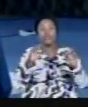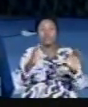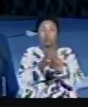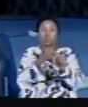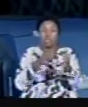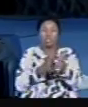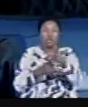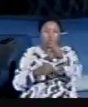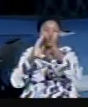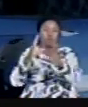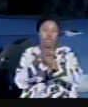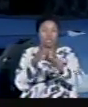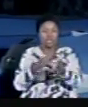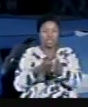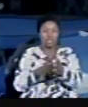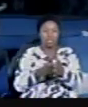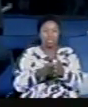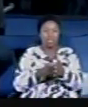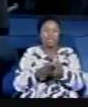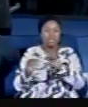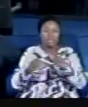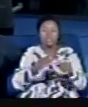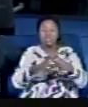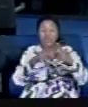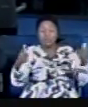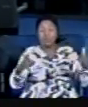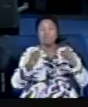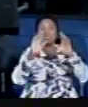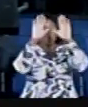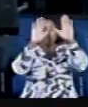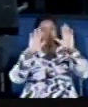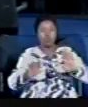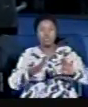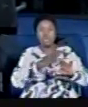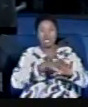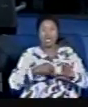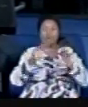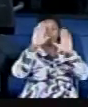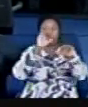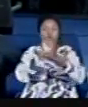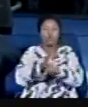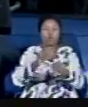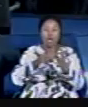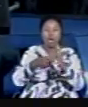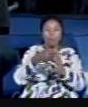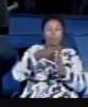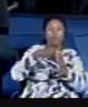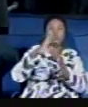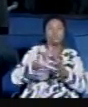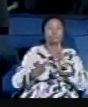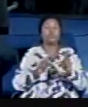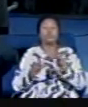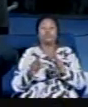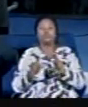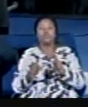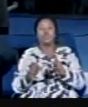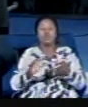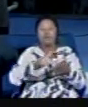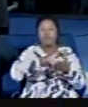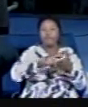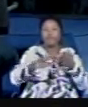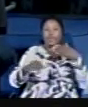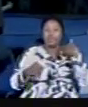great wonders and miracles among the people. Look at verse 10. In